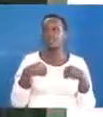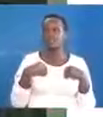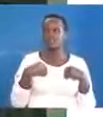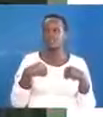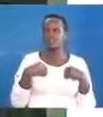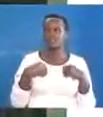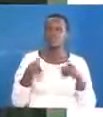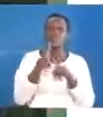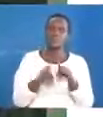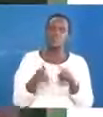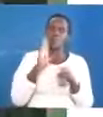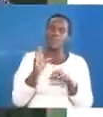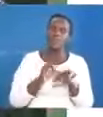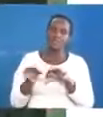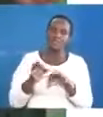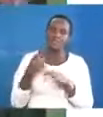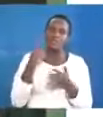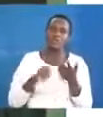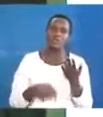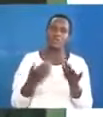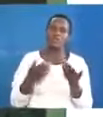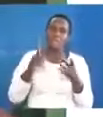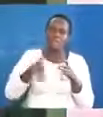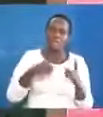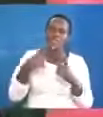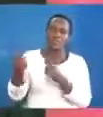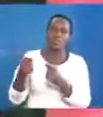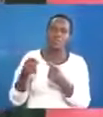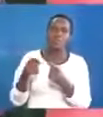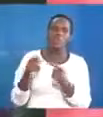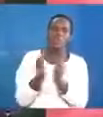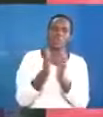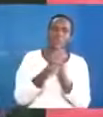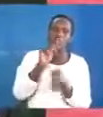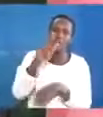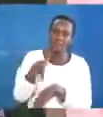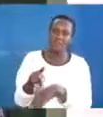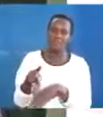with the Honorable Member of Parliament to the scene and bring us a satisfactory answer.